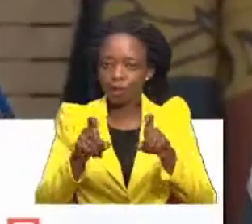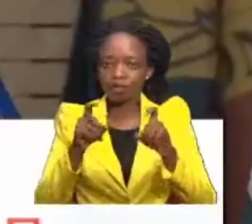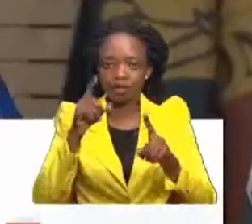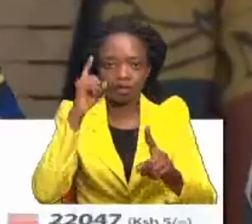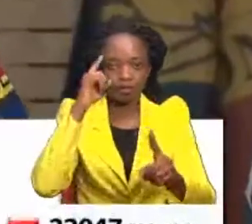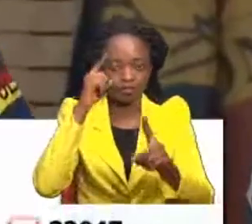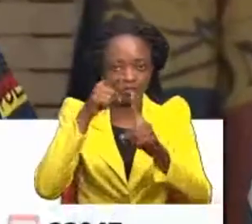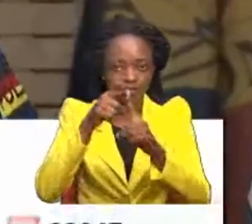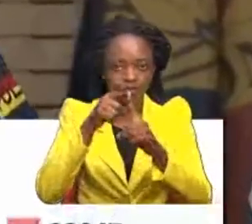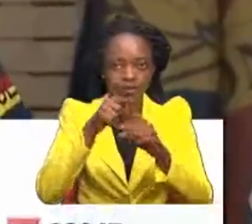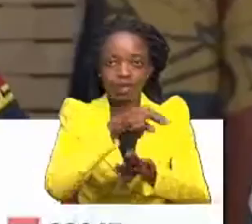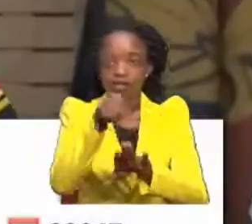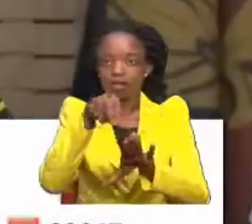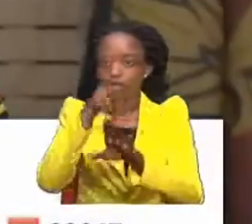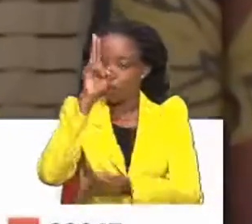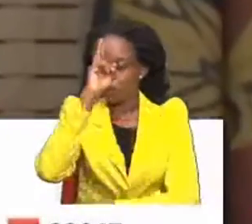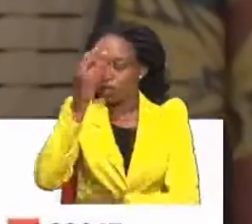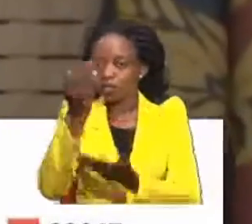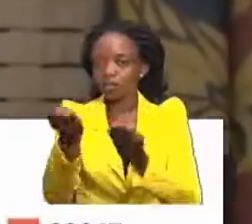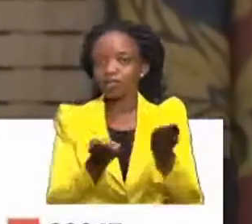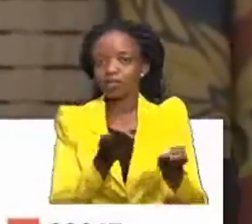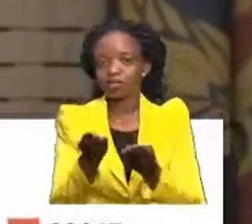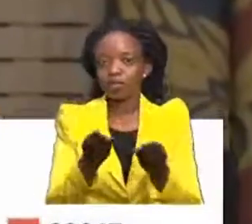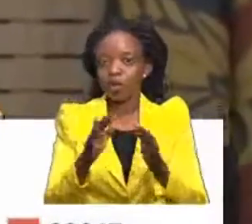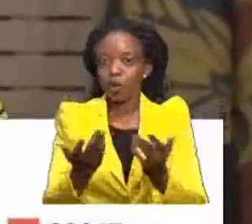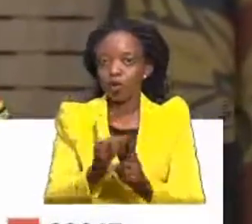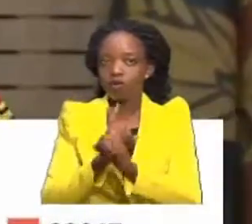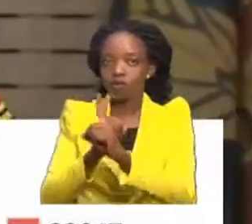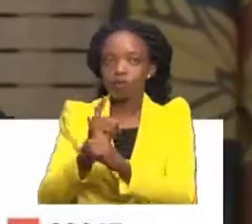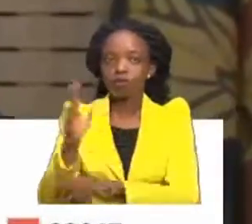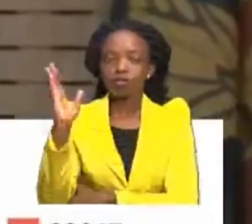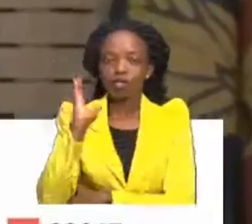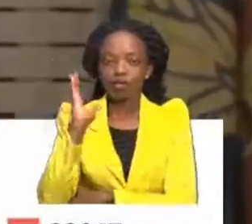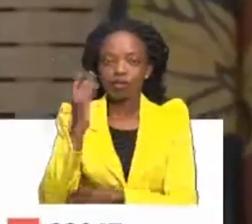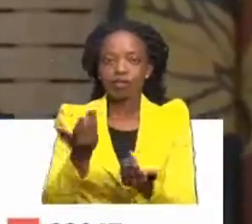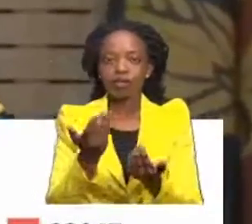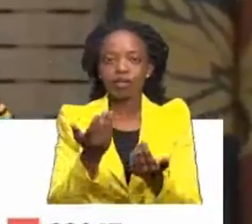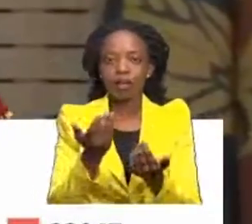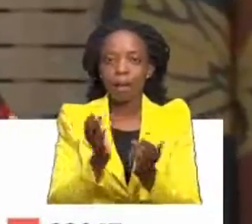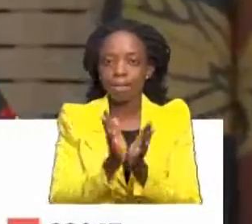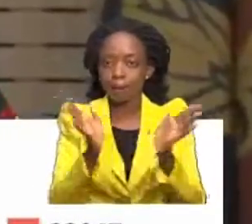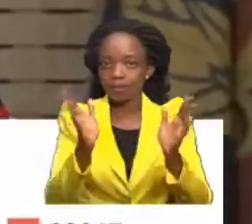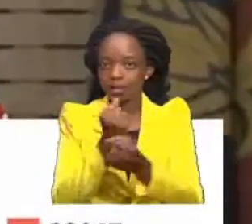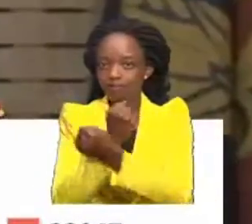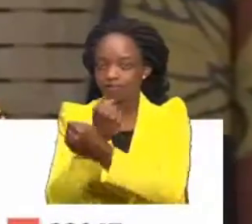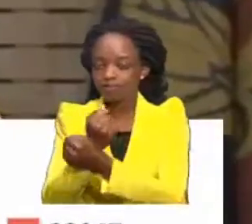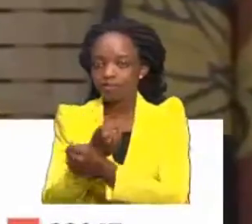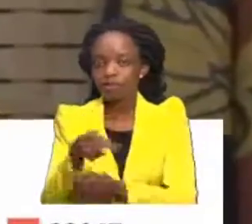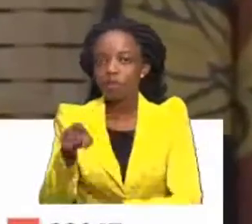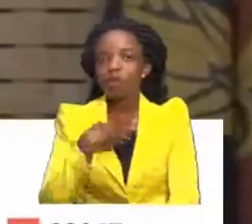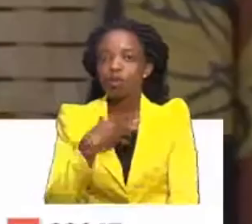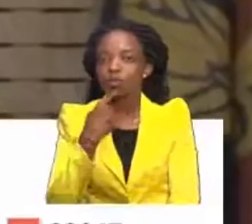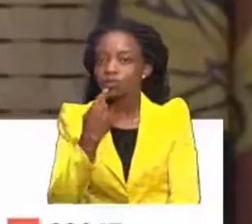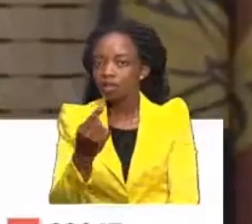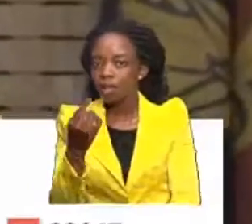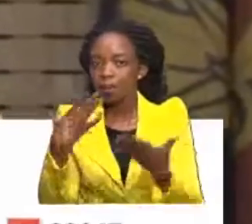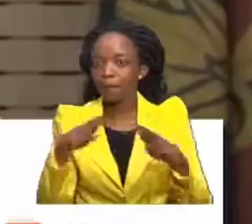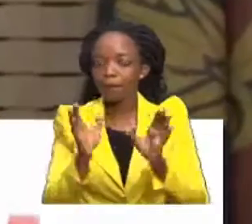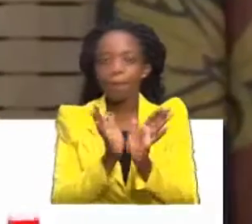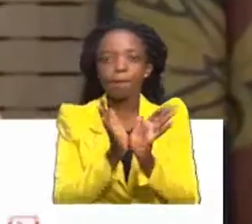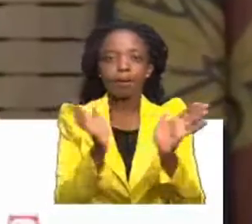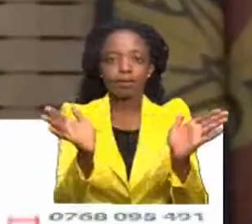mandate at National Police Service of providing security and public safety, we wish to draw the attention of the public